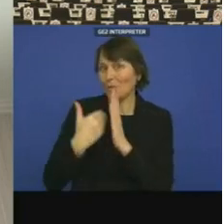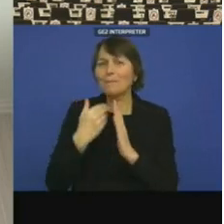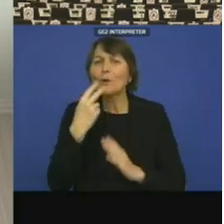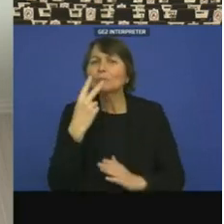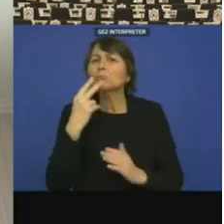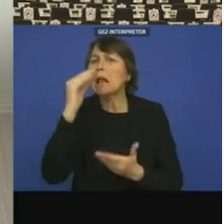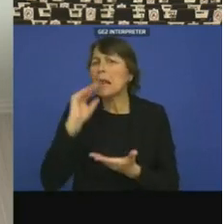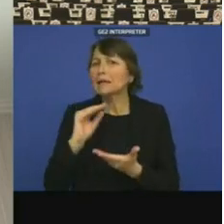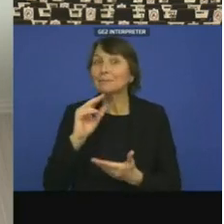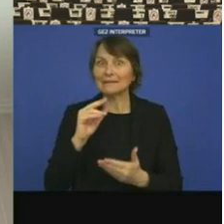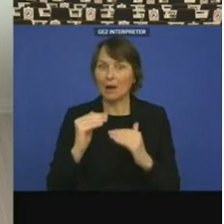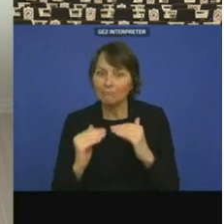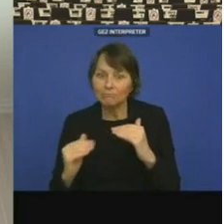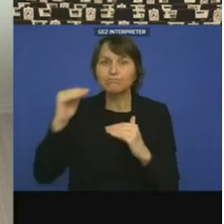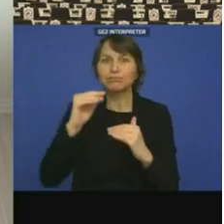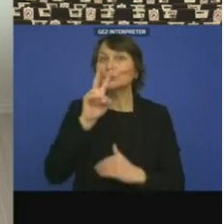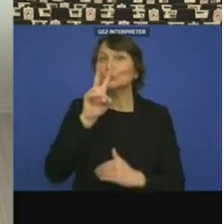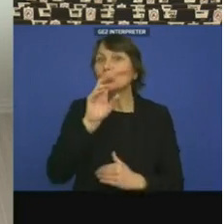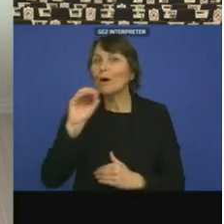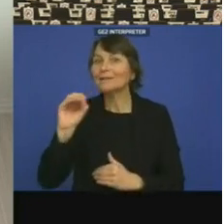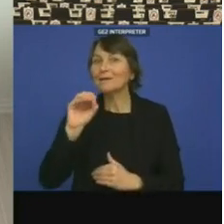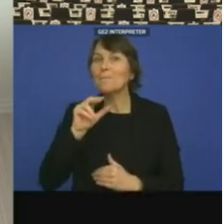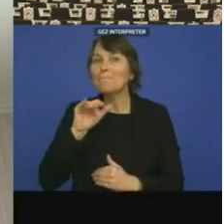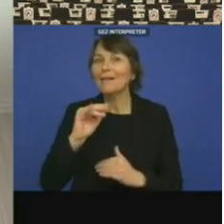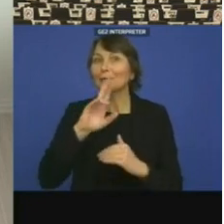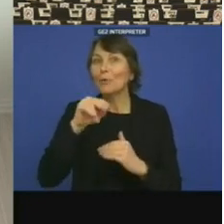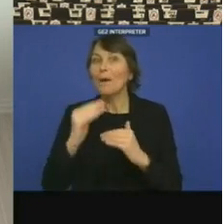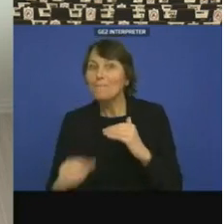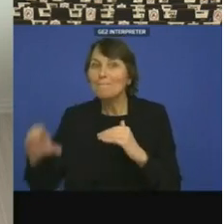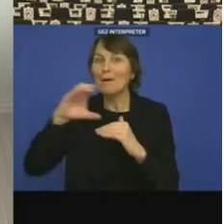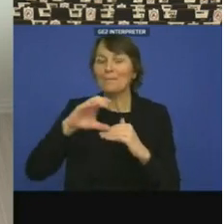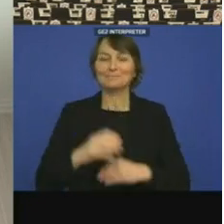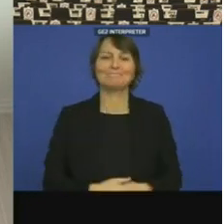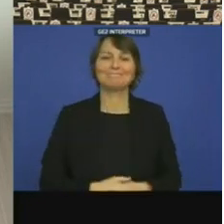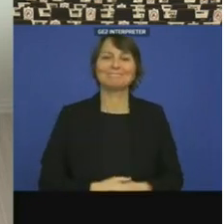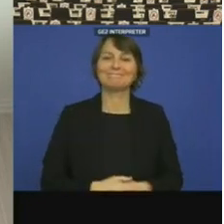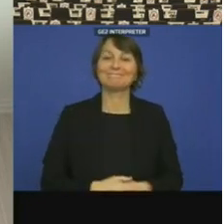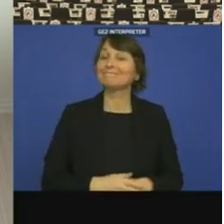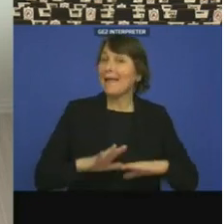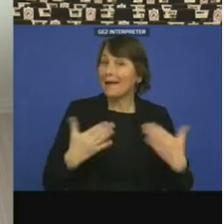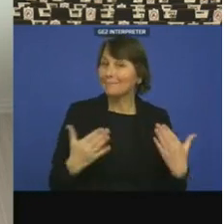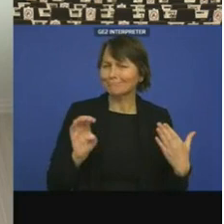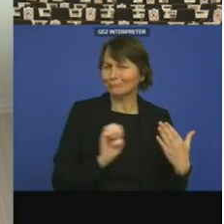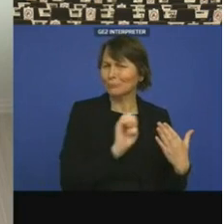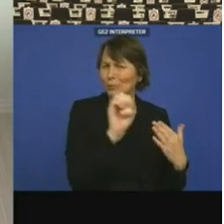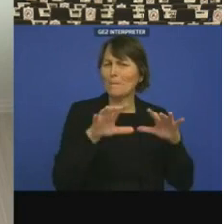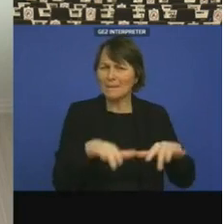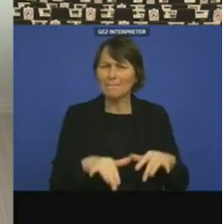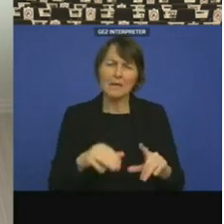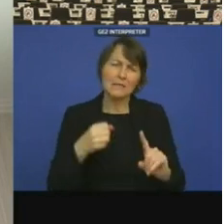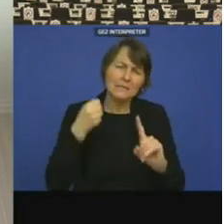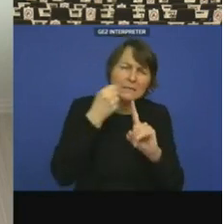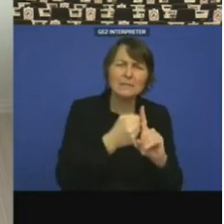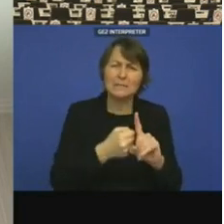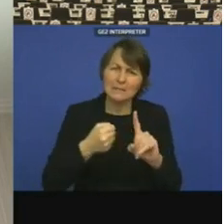news. In the European Parliament, we fought for this increase to fund even more